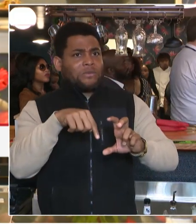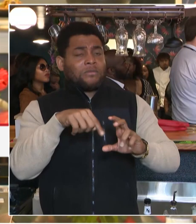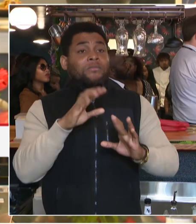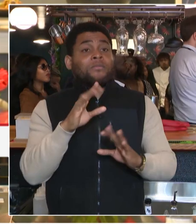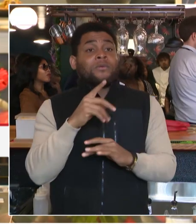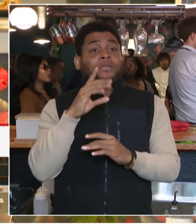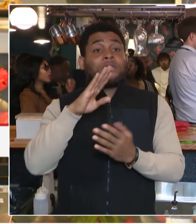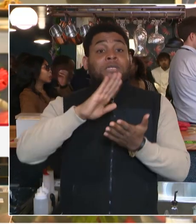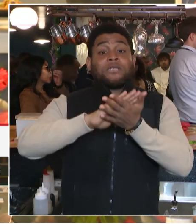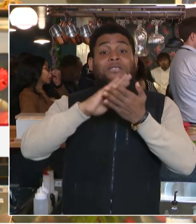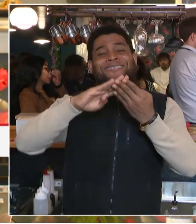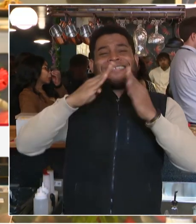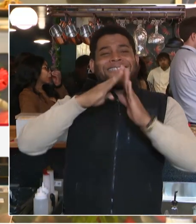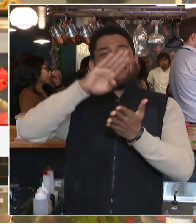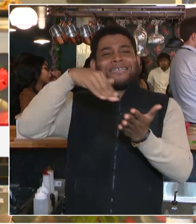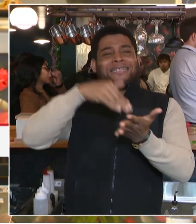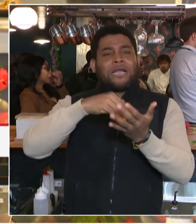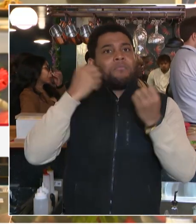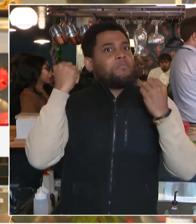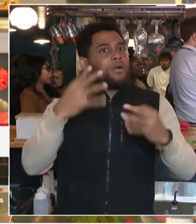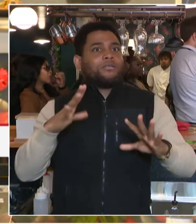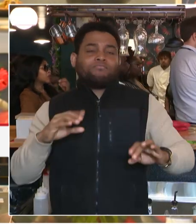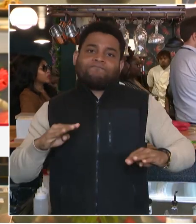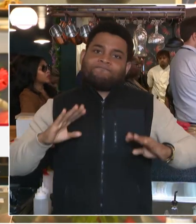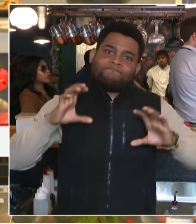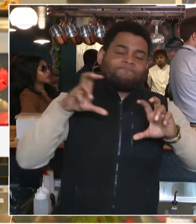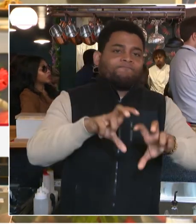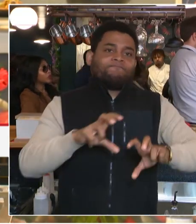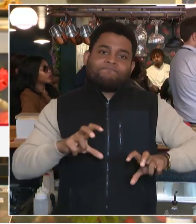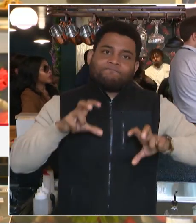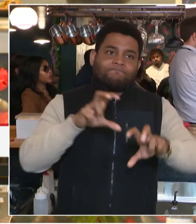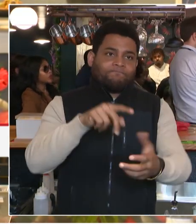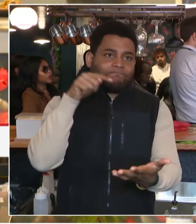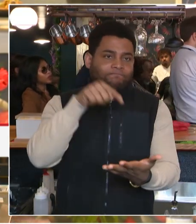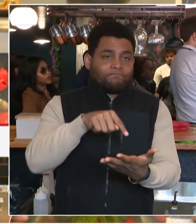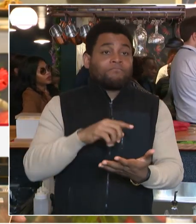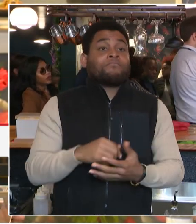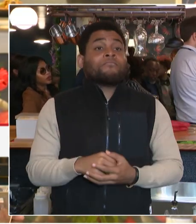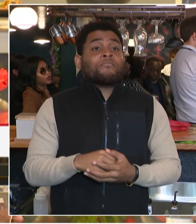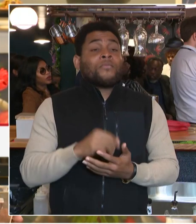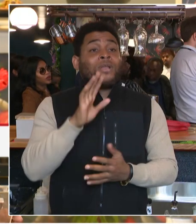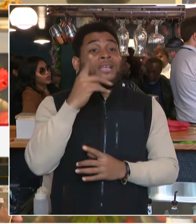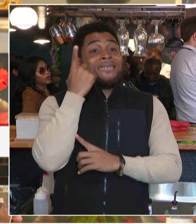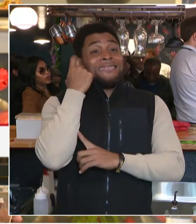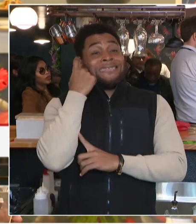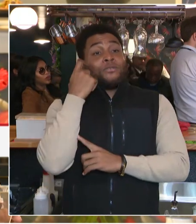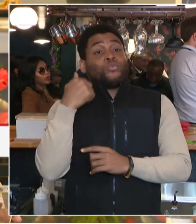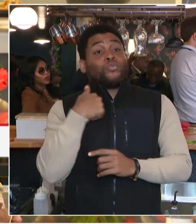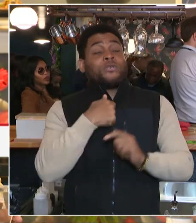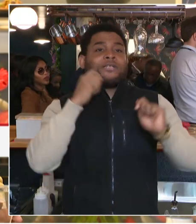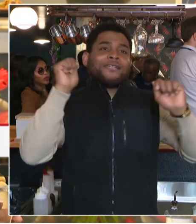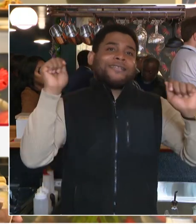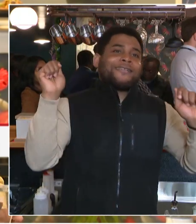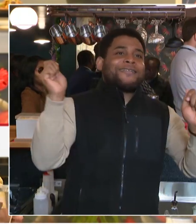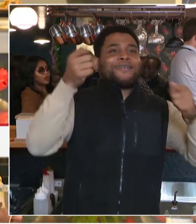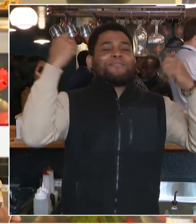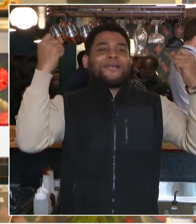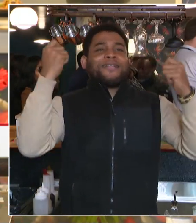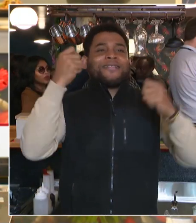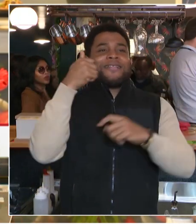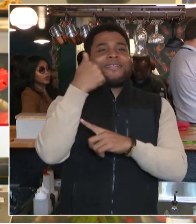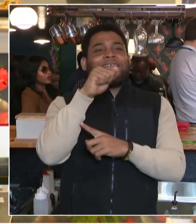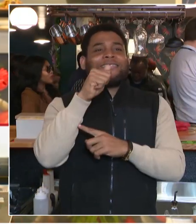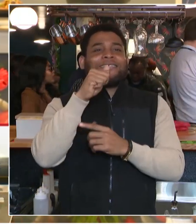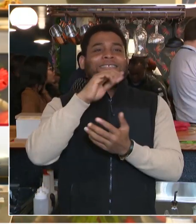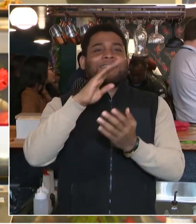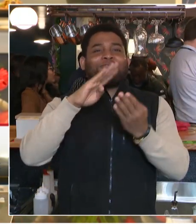before I left, I celebrated the 10th anniversary of City Center at a tree lighting. And so our focus